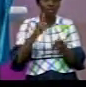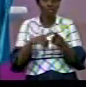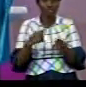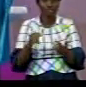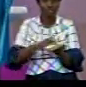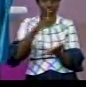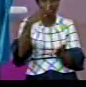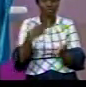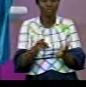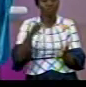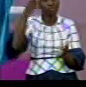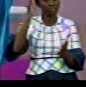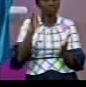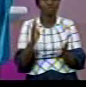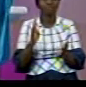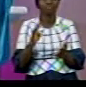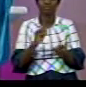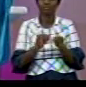testifier